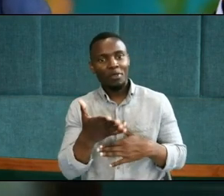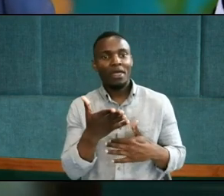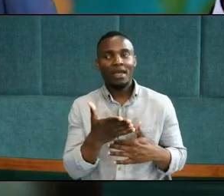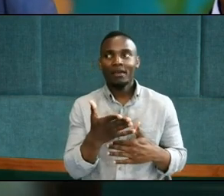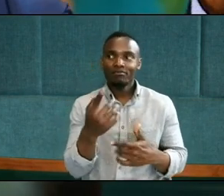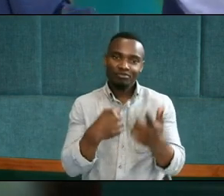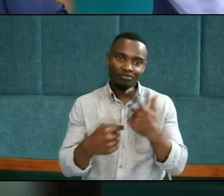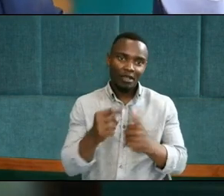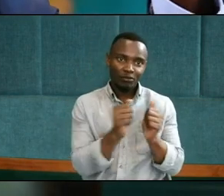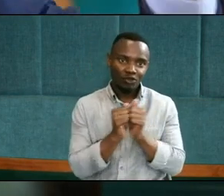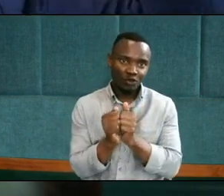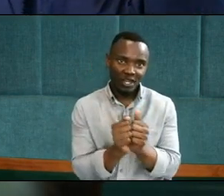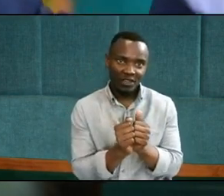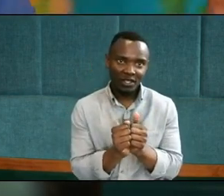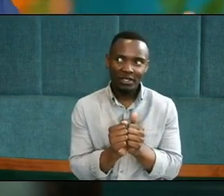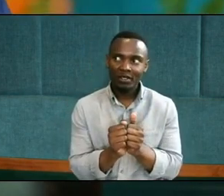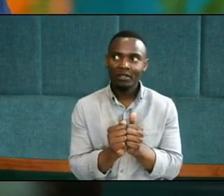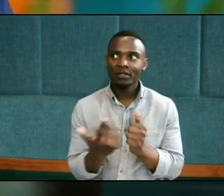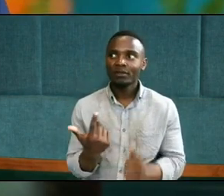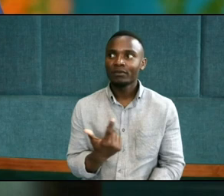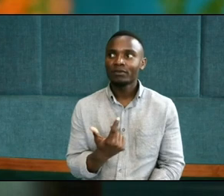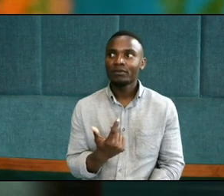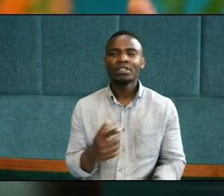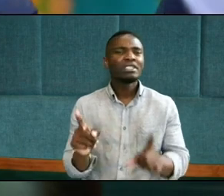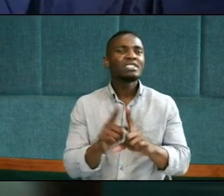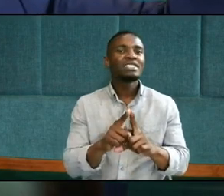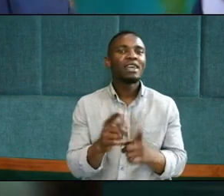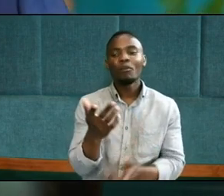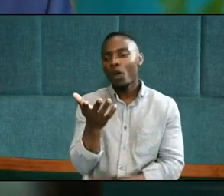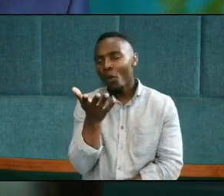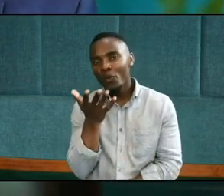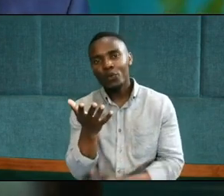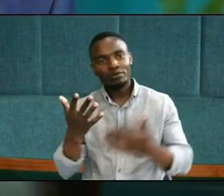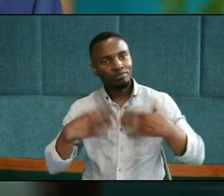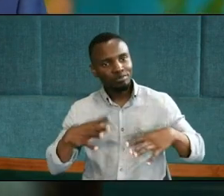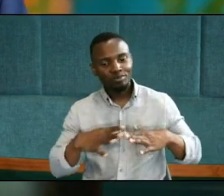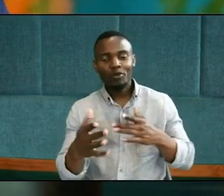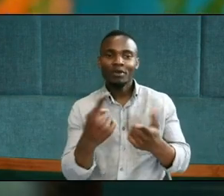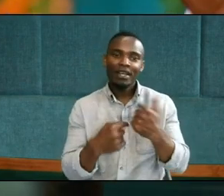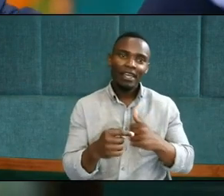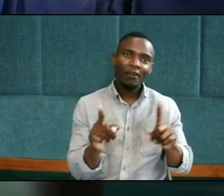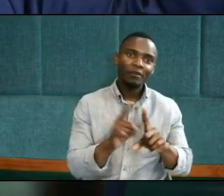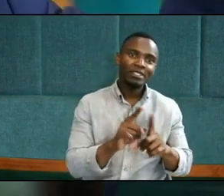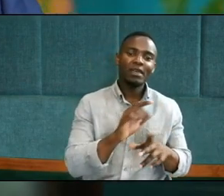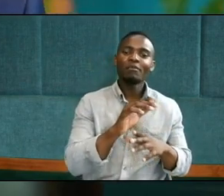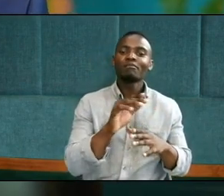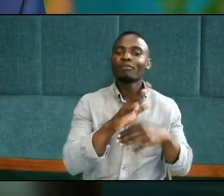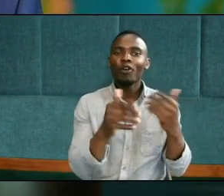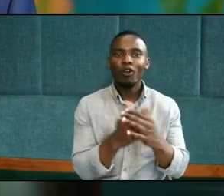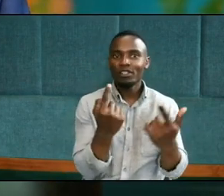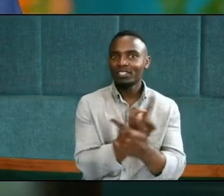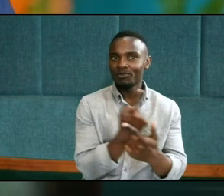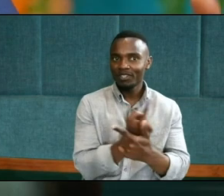came. Astrologers came. Magicians came. Sorcerers